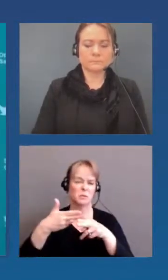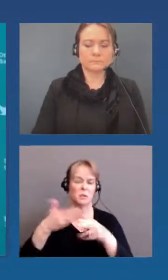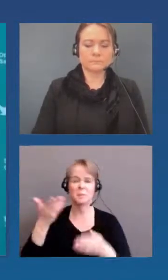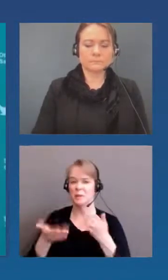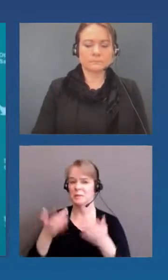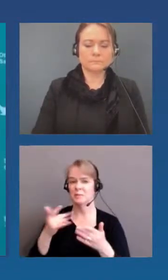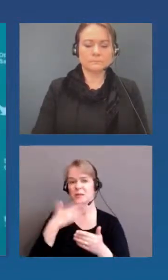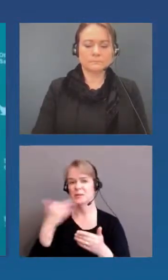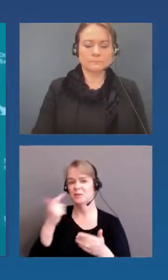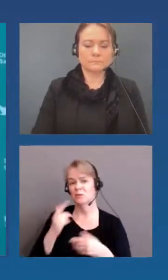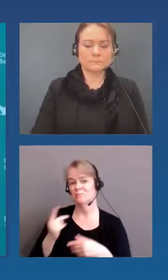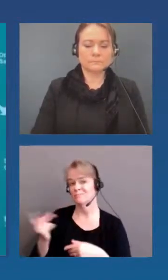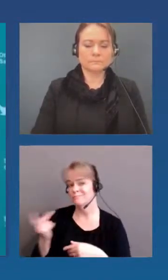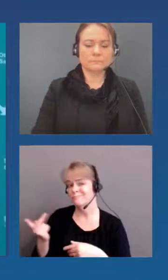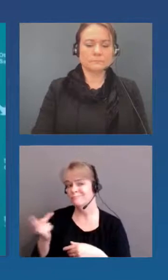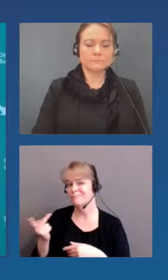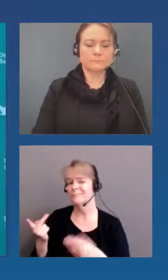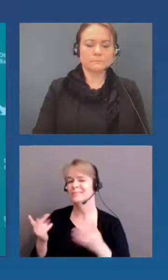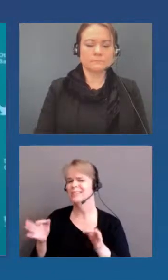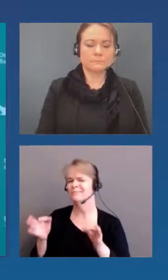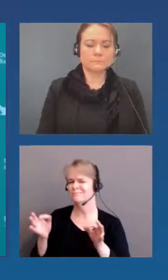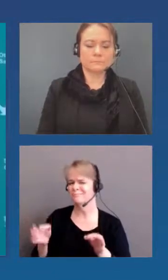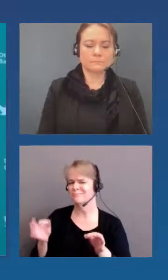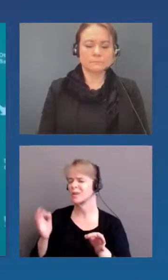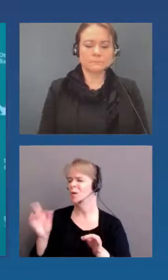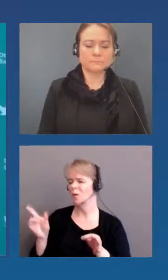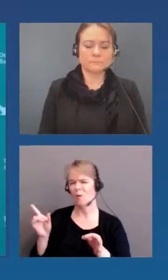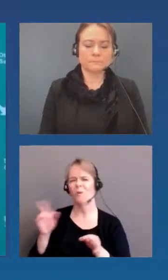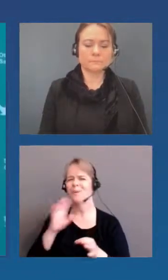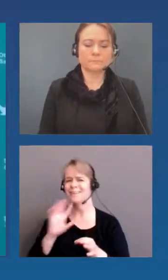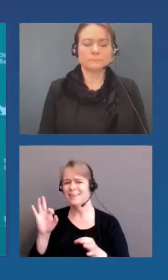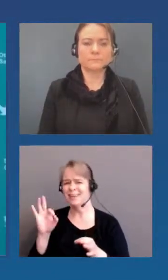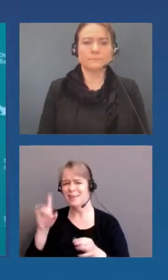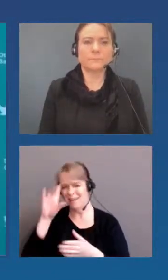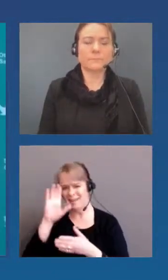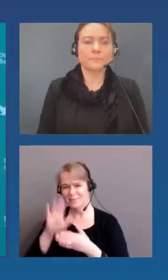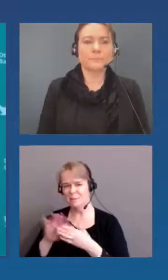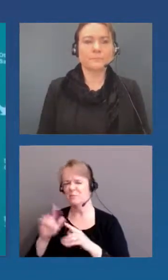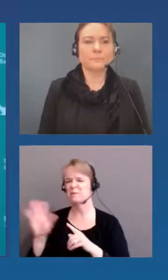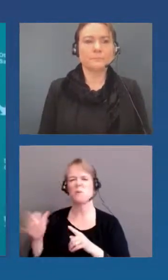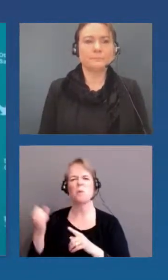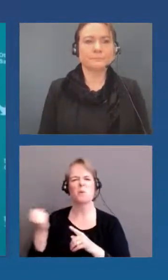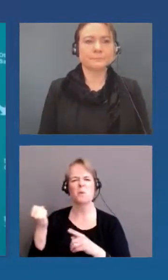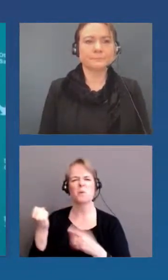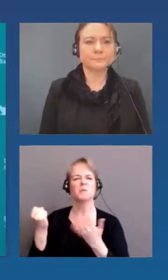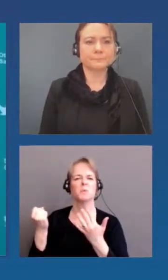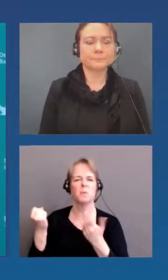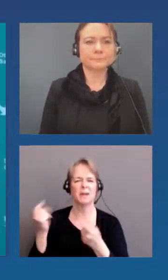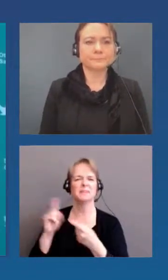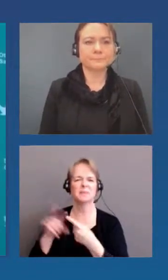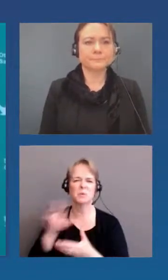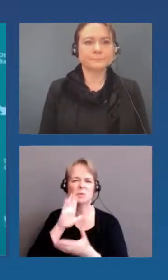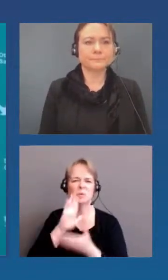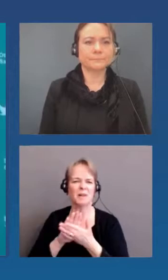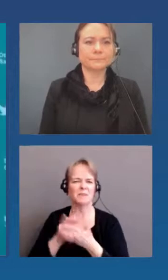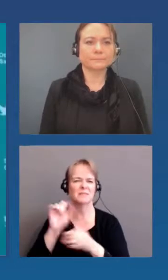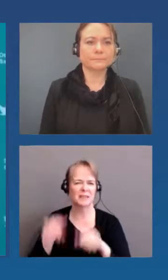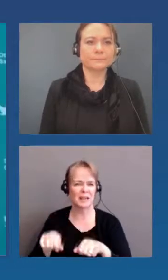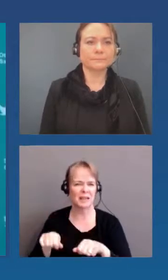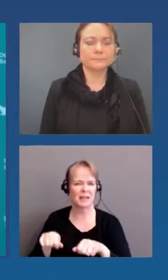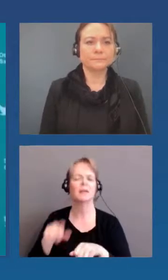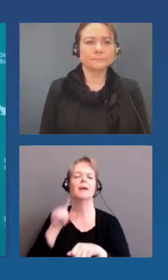do one trip together, they could wait until the clinics open for anyone over 80 and make an appointment at the same